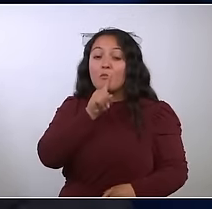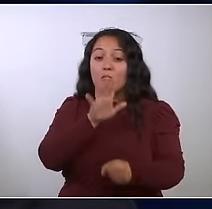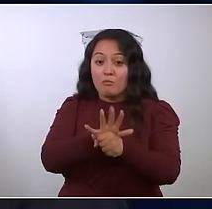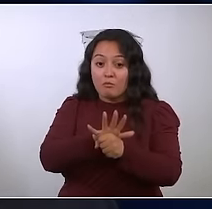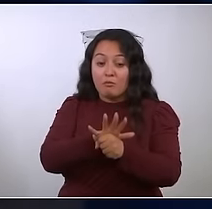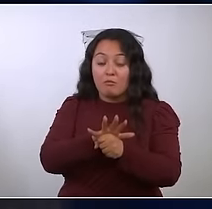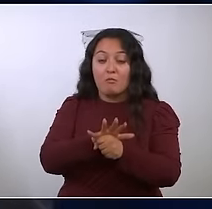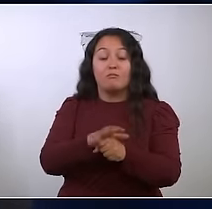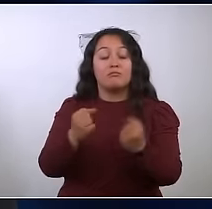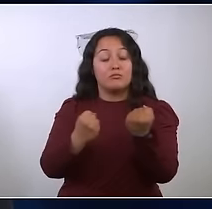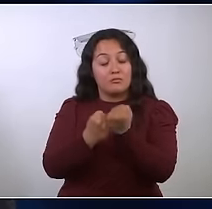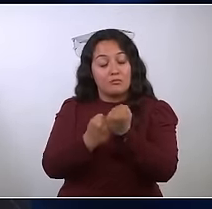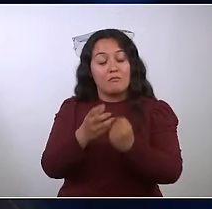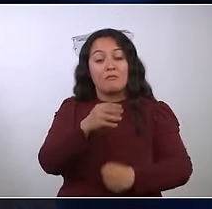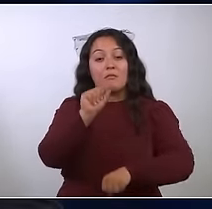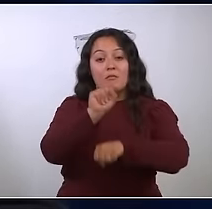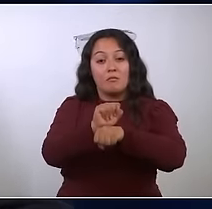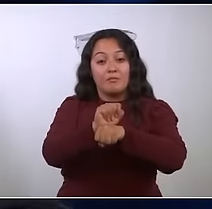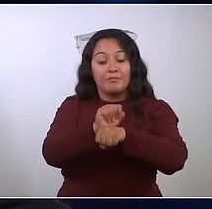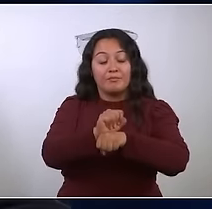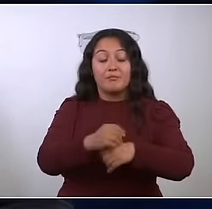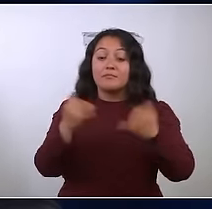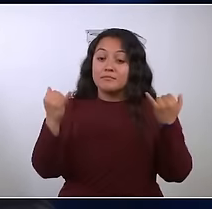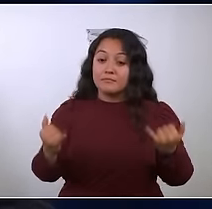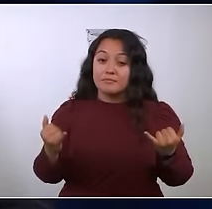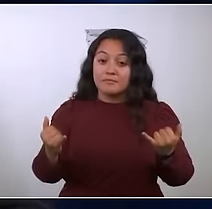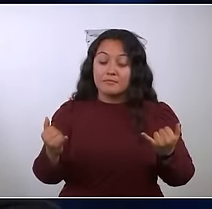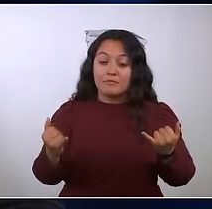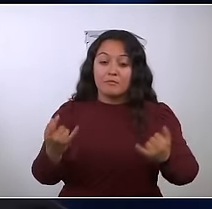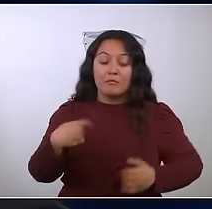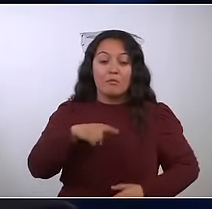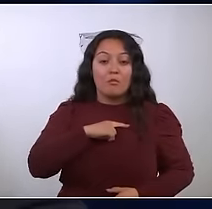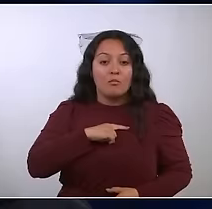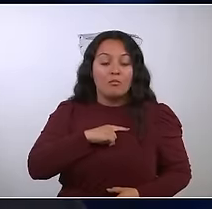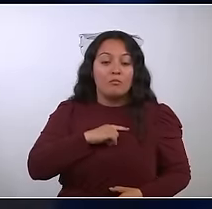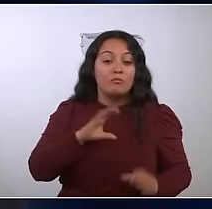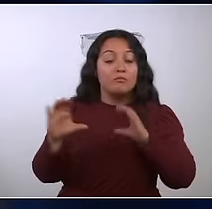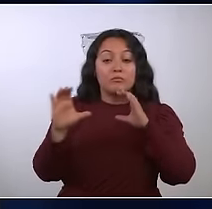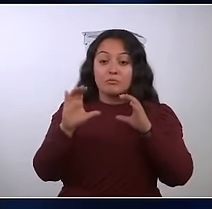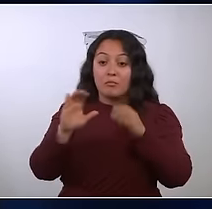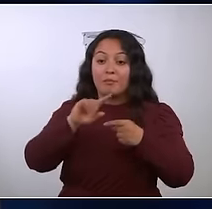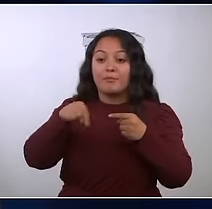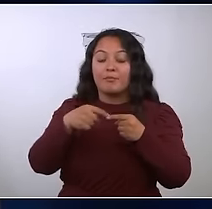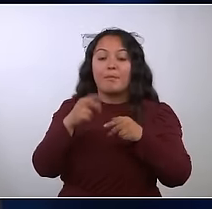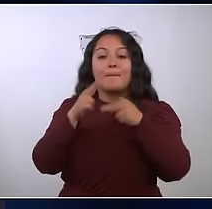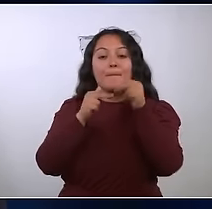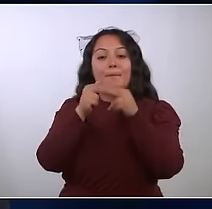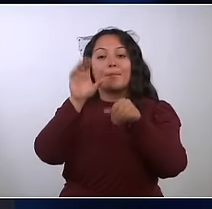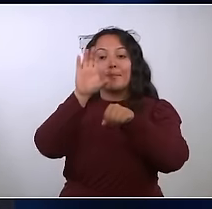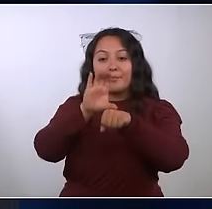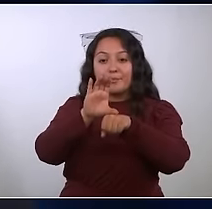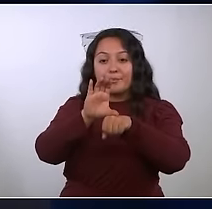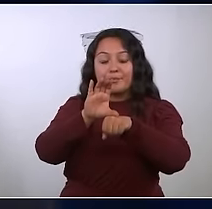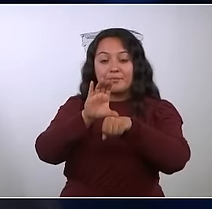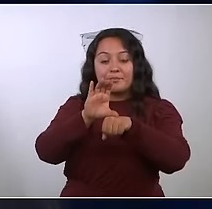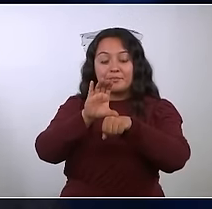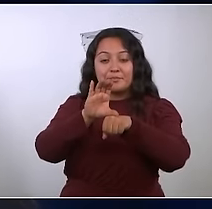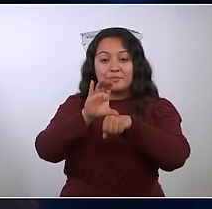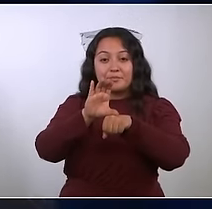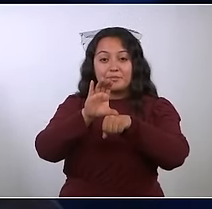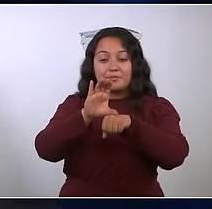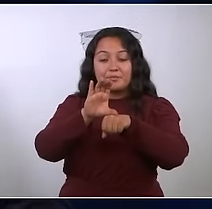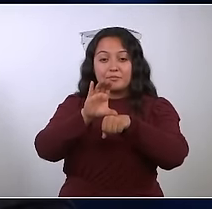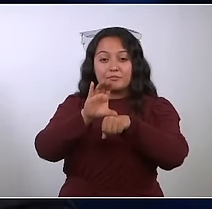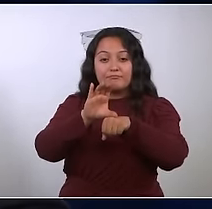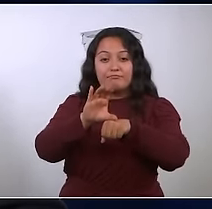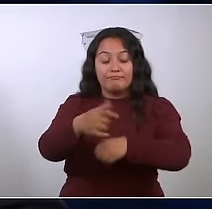So today, so el día de hoy, after spending a week of talking about building the church, después de pasar esta semana sobre hablar de edificar la